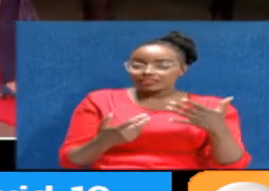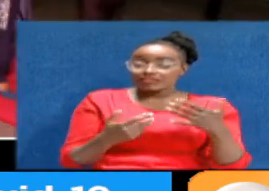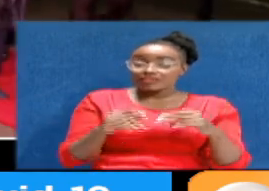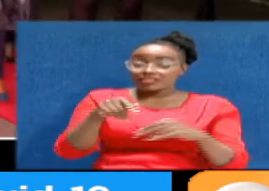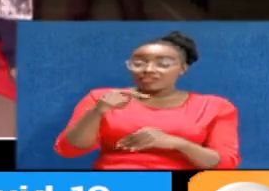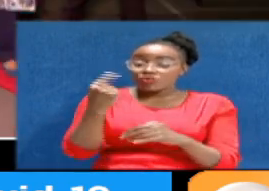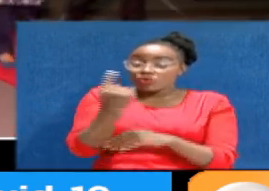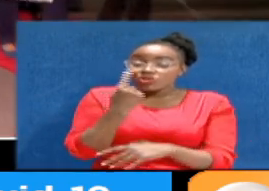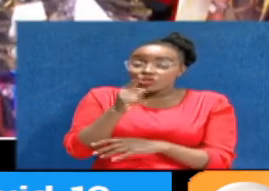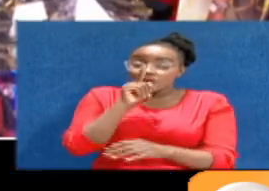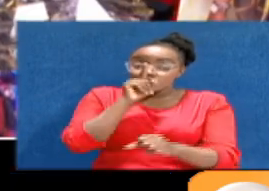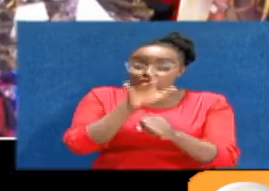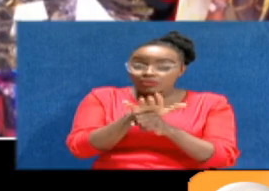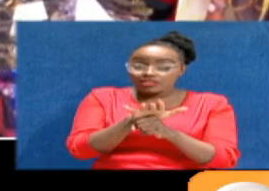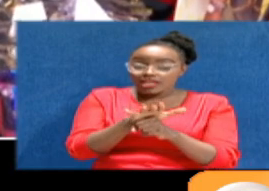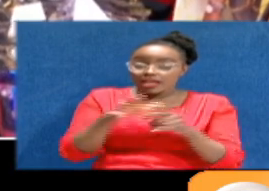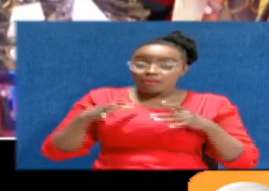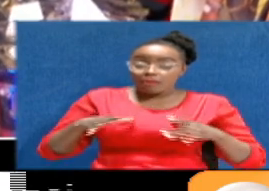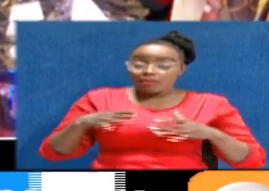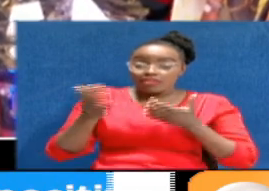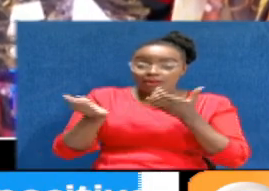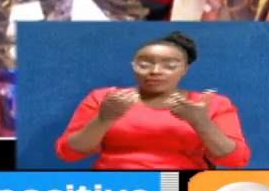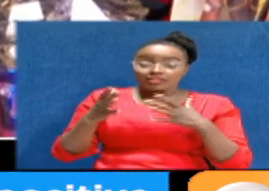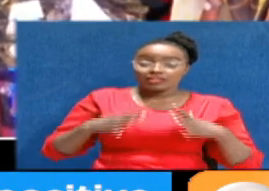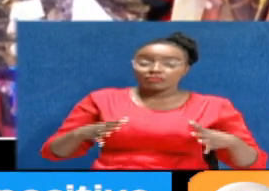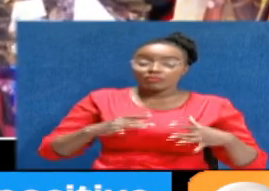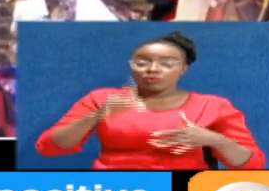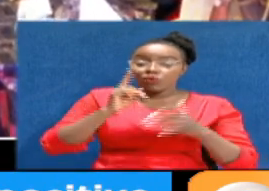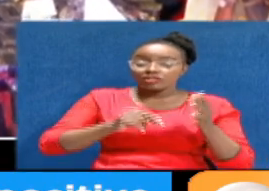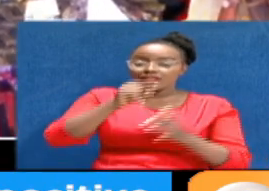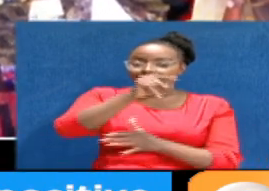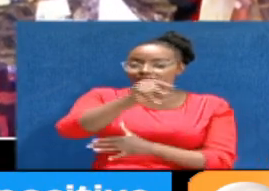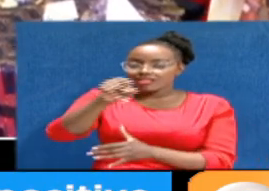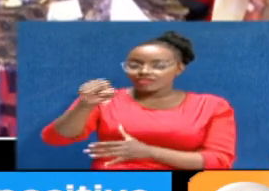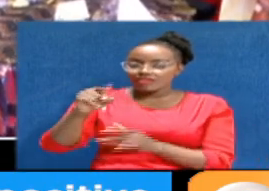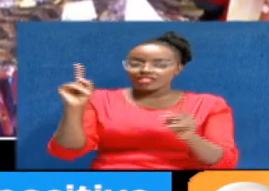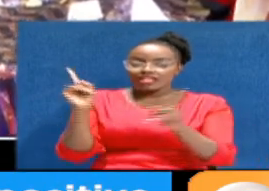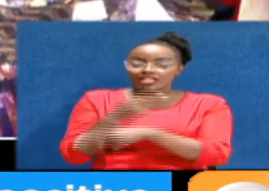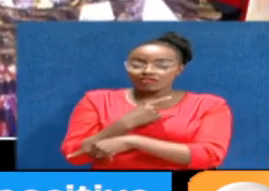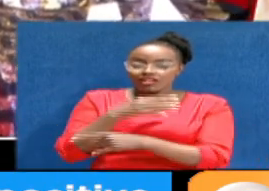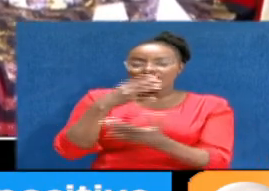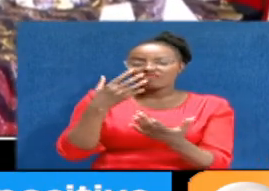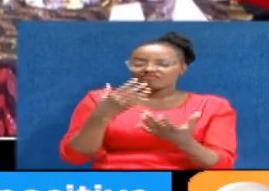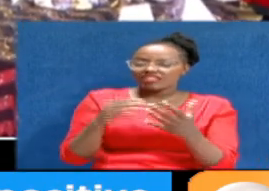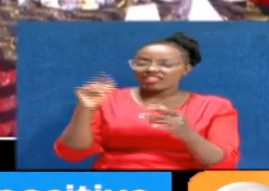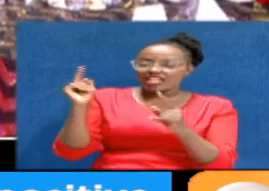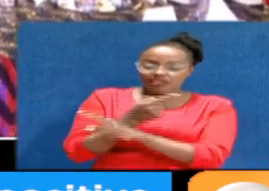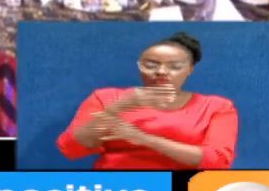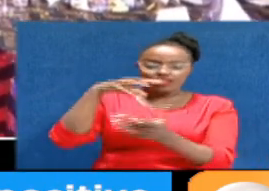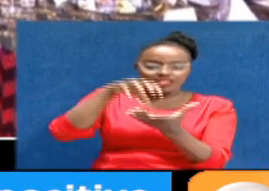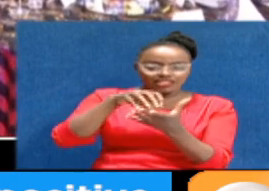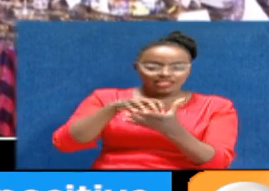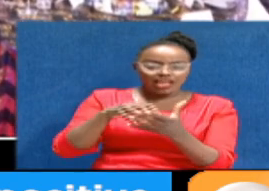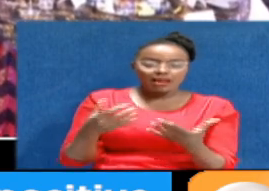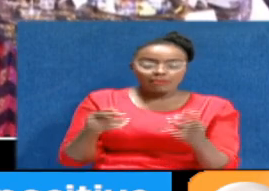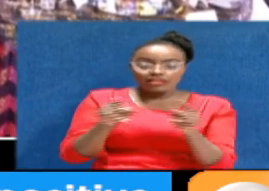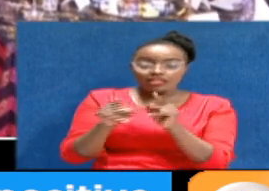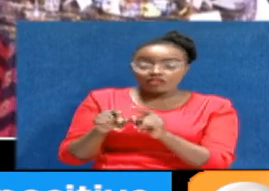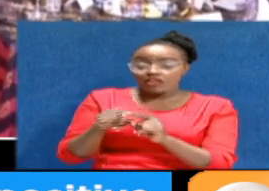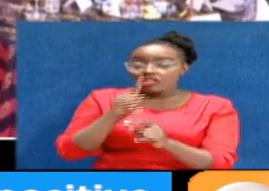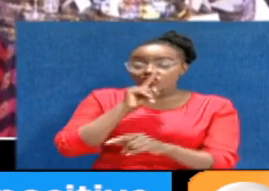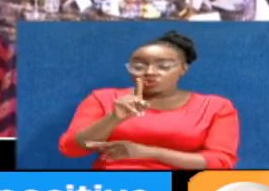she was basically assuring the traders that this is now a different setup altogether. And a